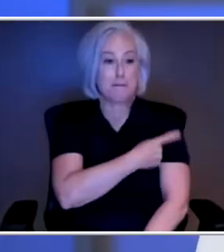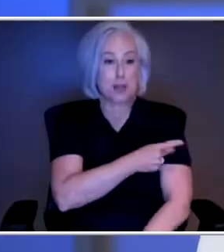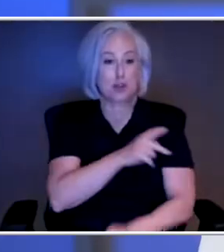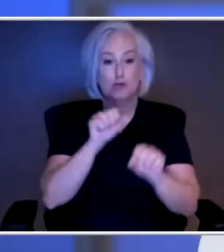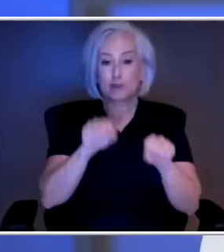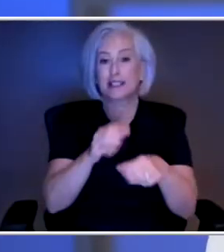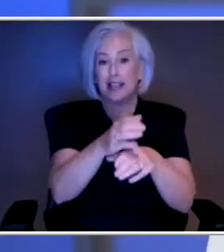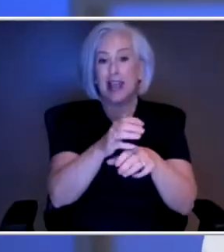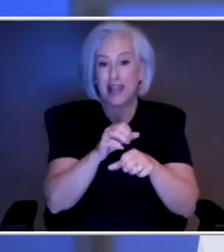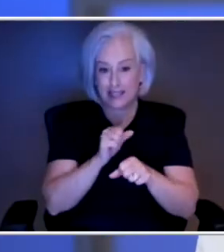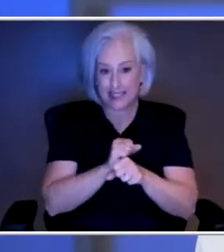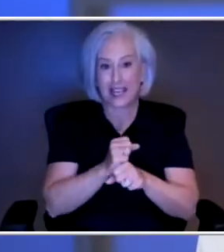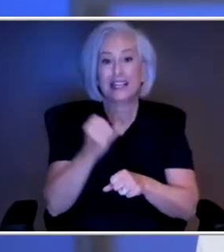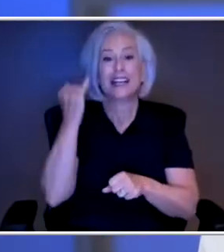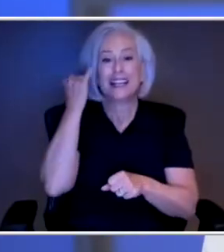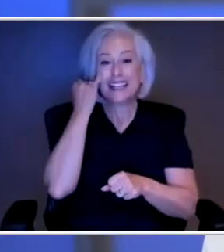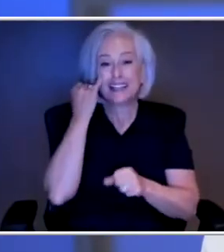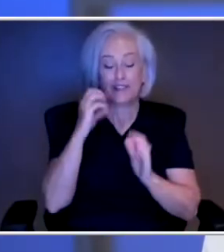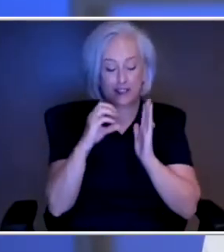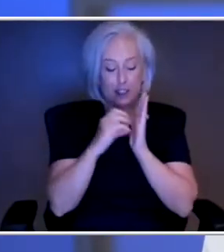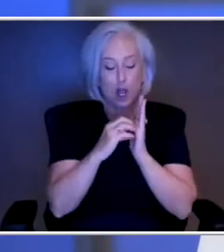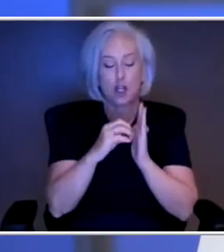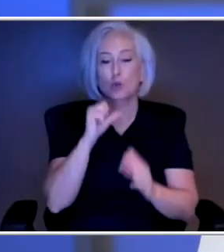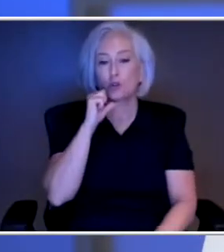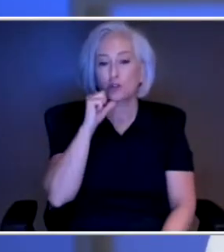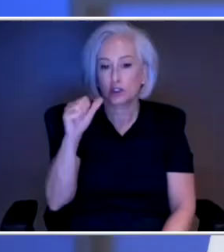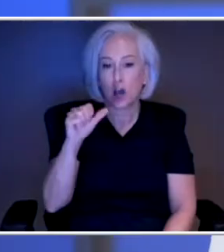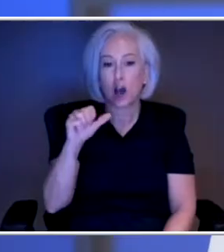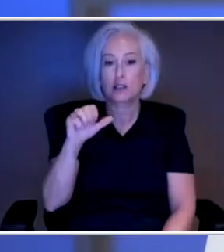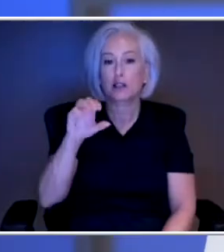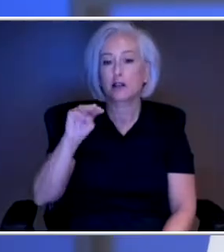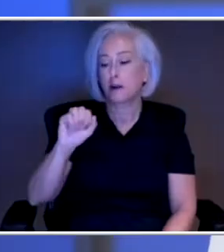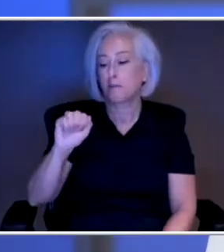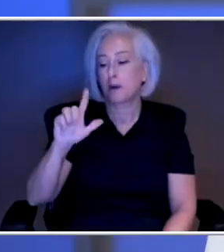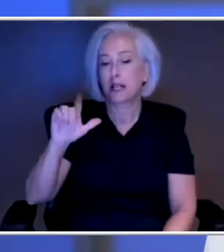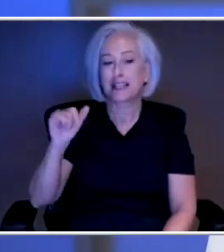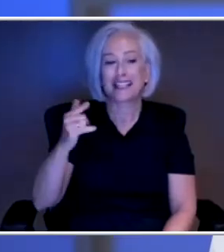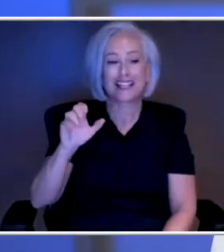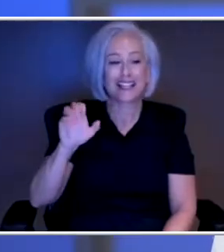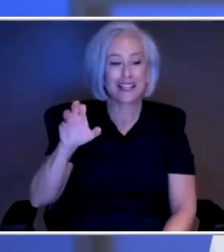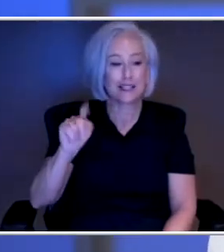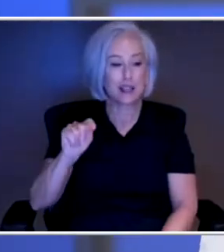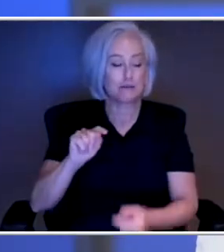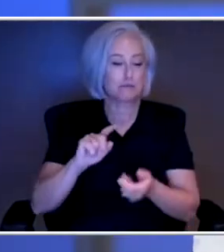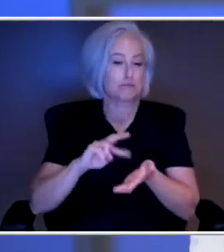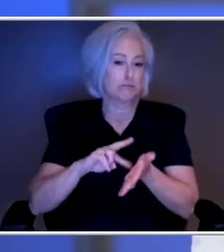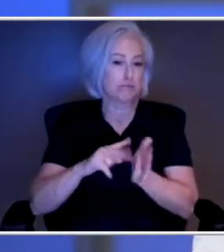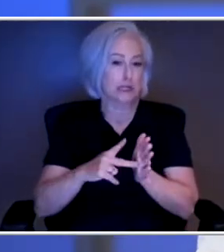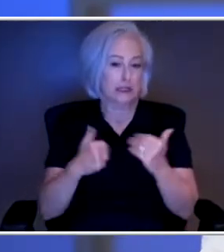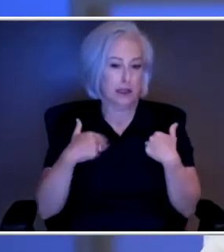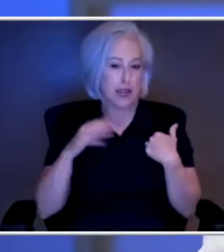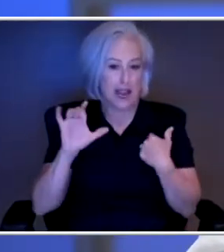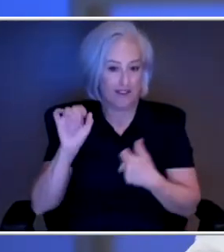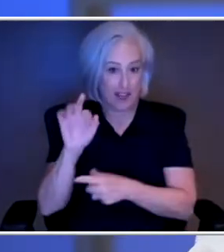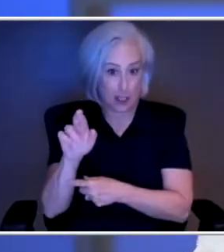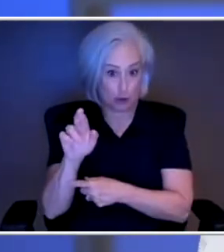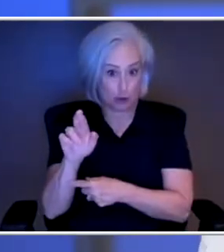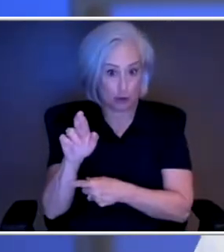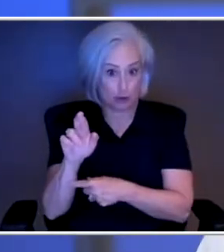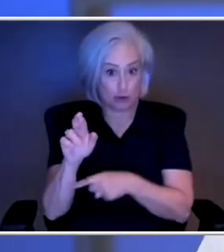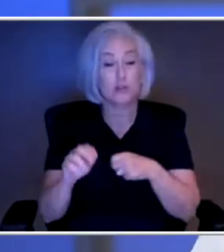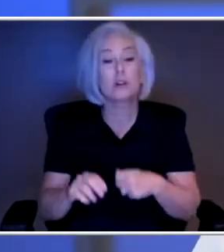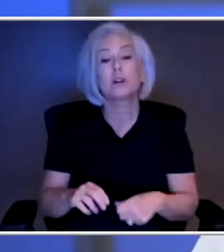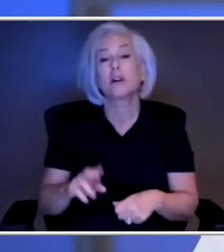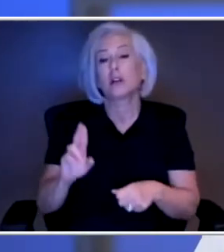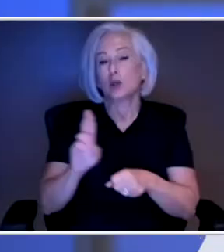is not malignant. Okay. So in the United States, the FDA hasn't approved this device yet for use in malignancy. It will get there. It's used in Asia